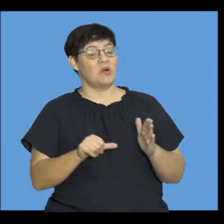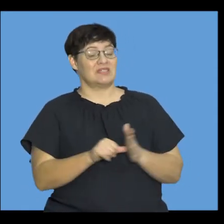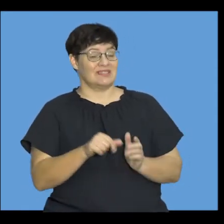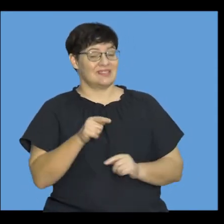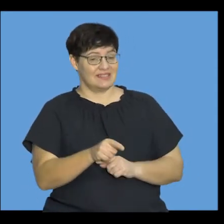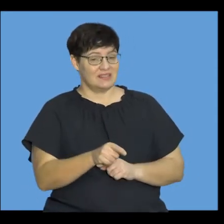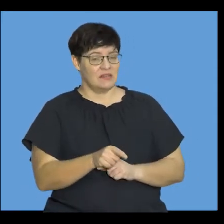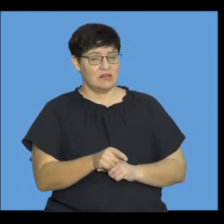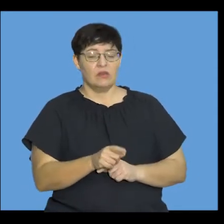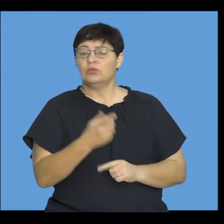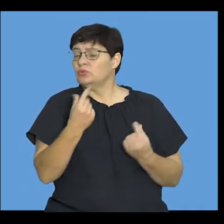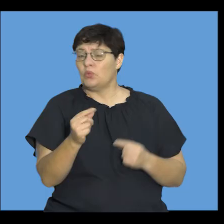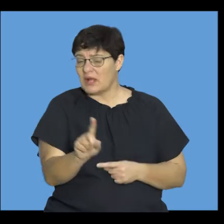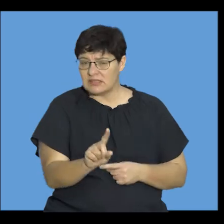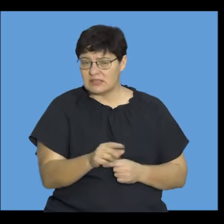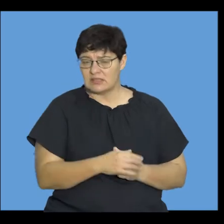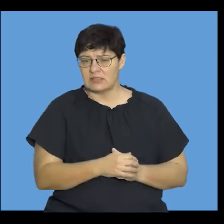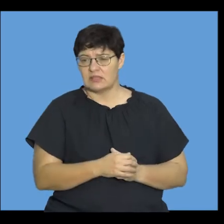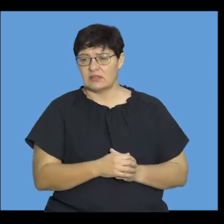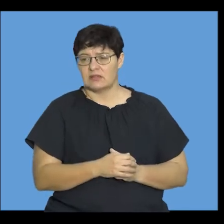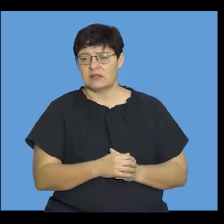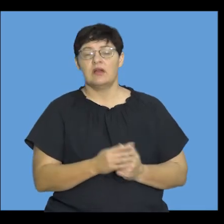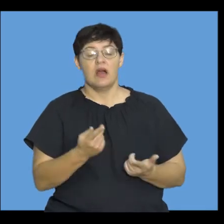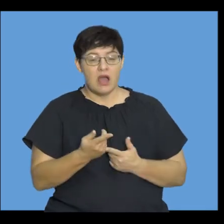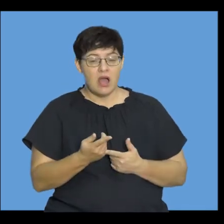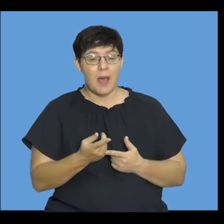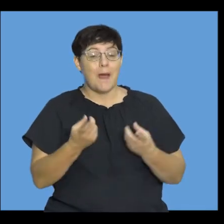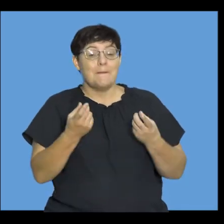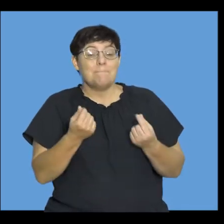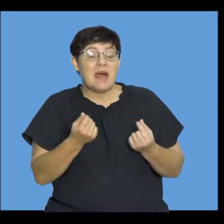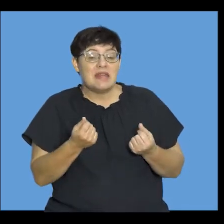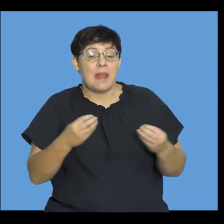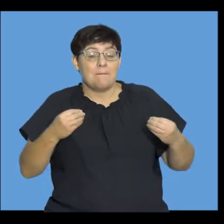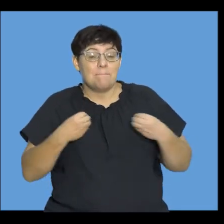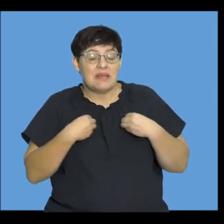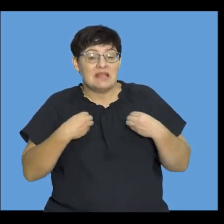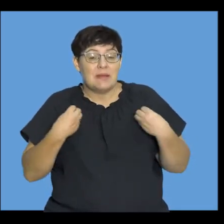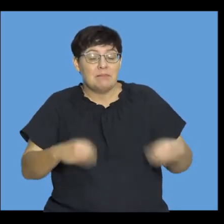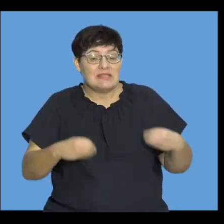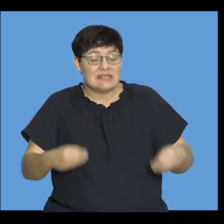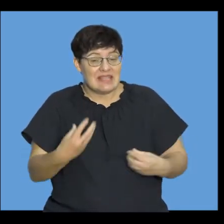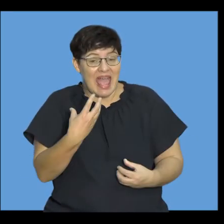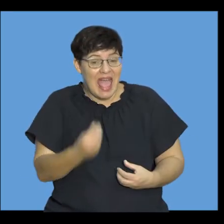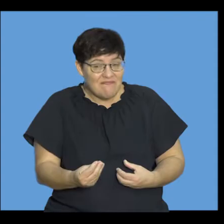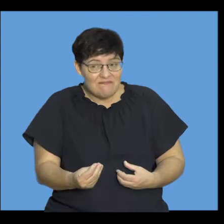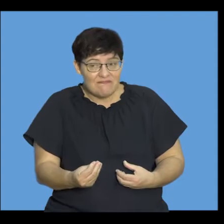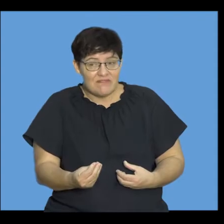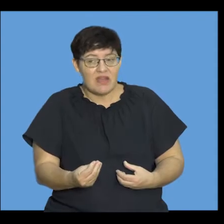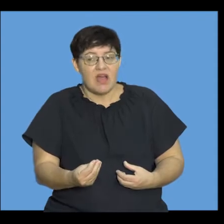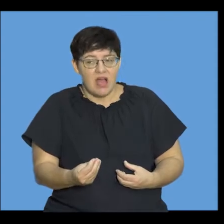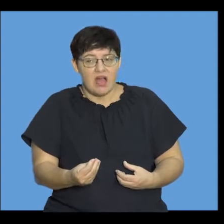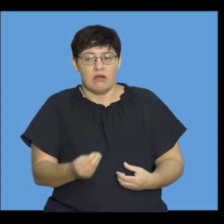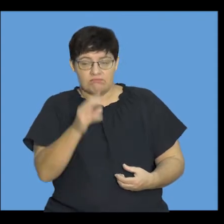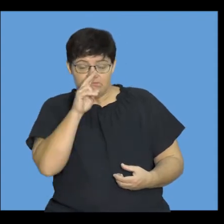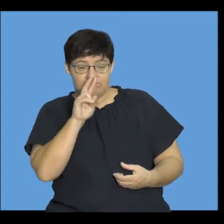to plan and monitor the liquidity of the business enterprise. Now you see